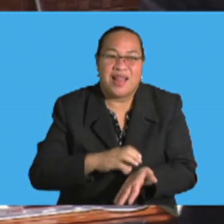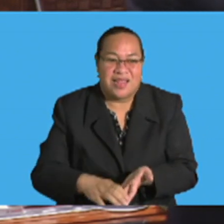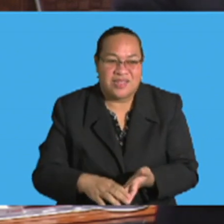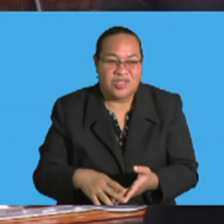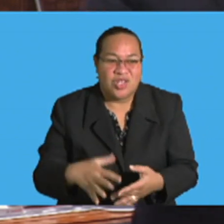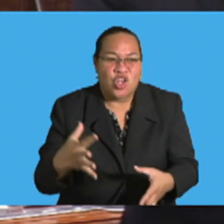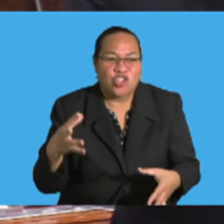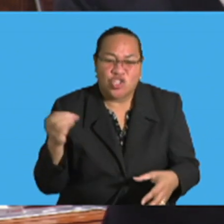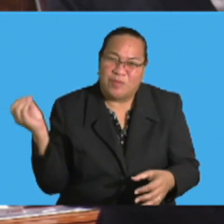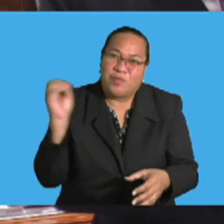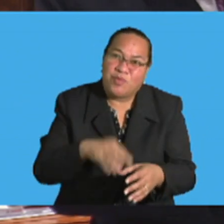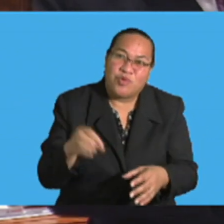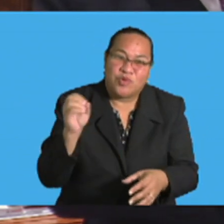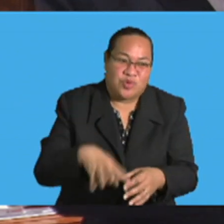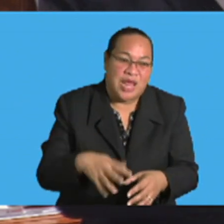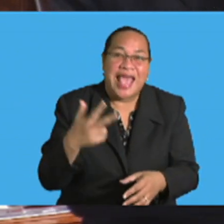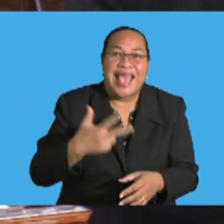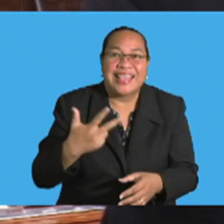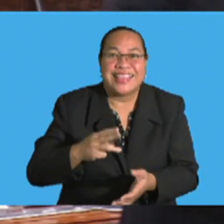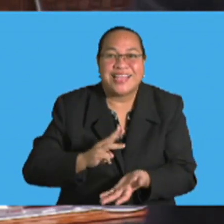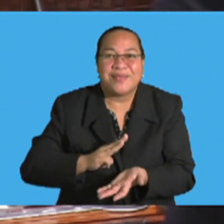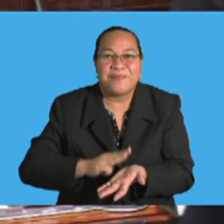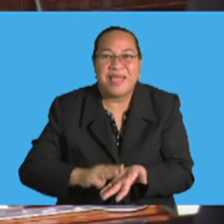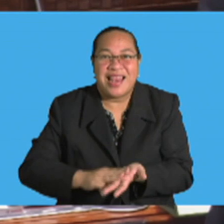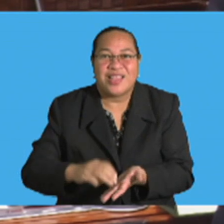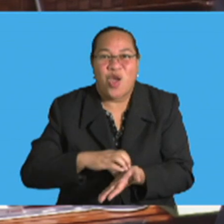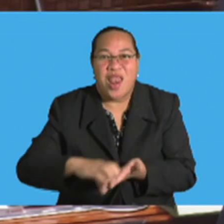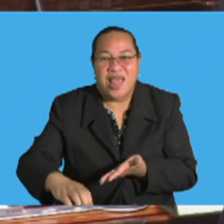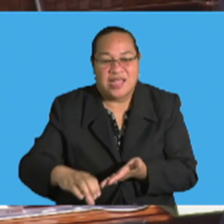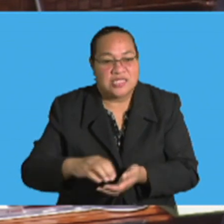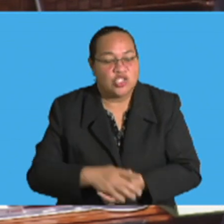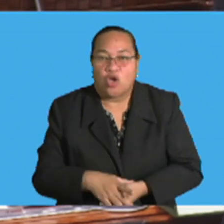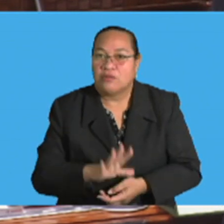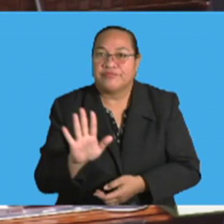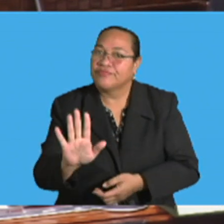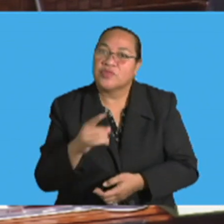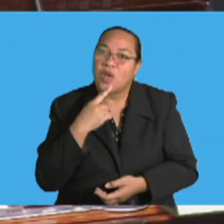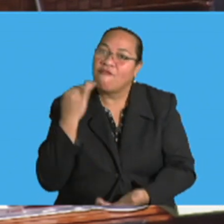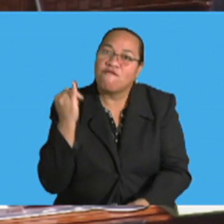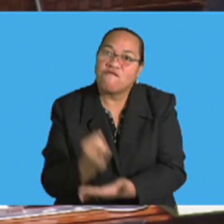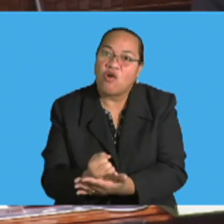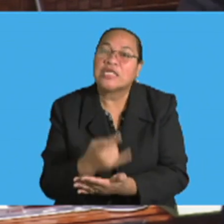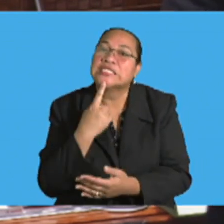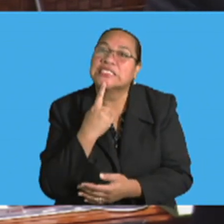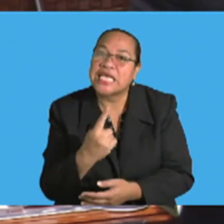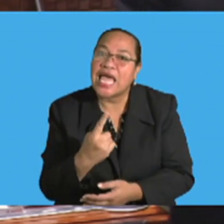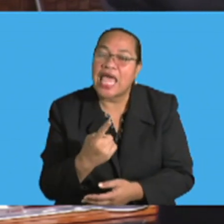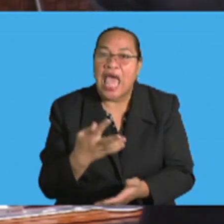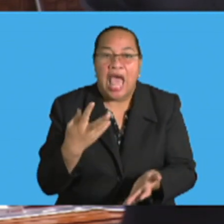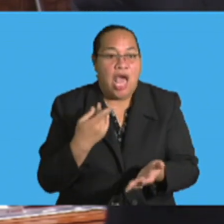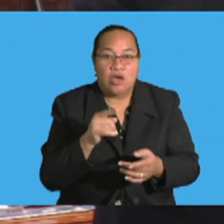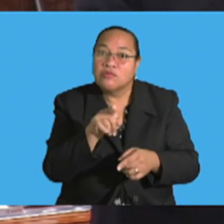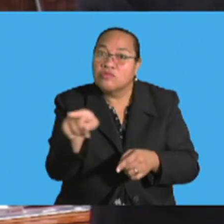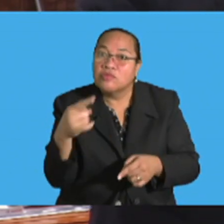$18 million. So it is incorrect and absolutely false to actually say no money has actually been put